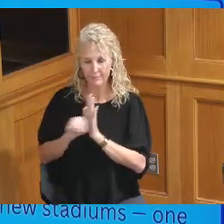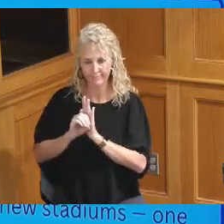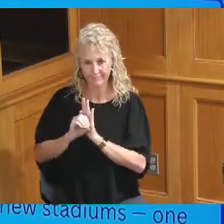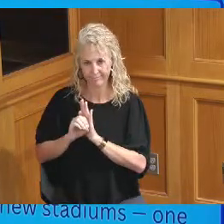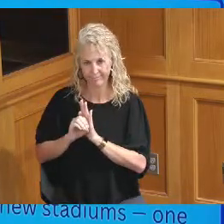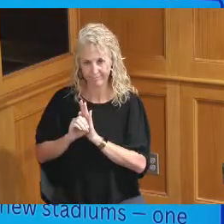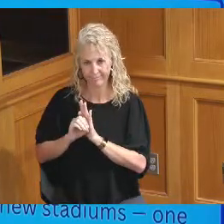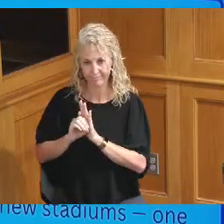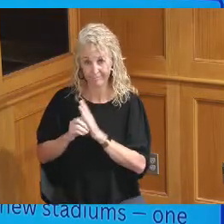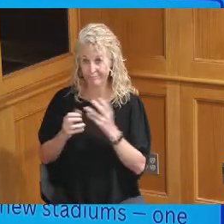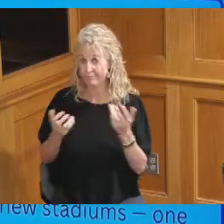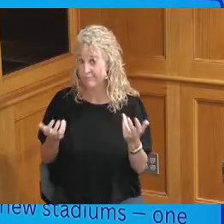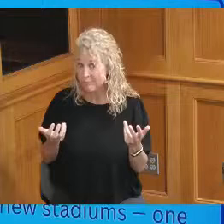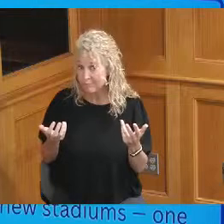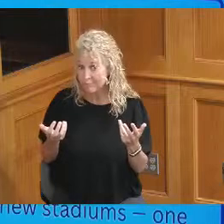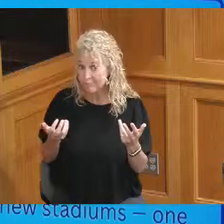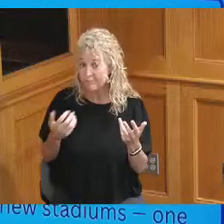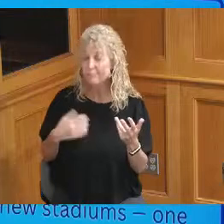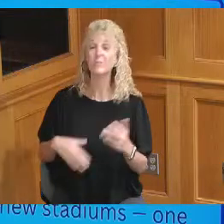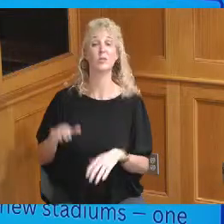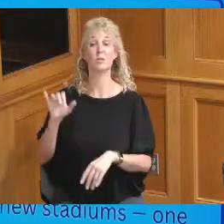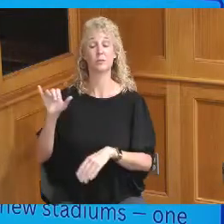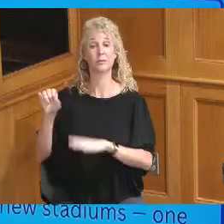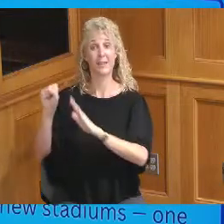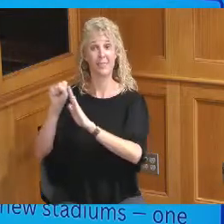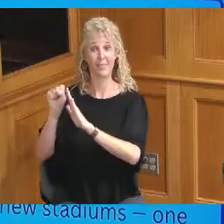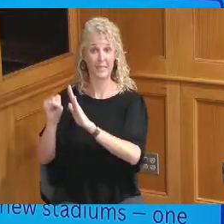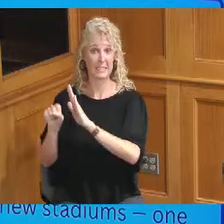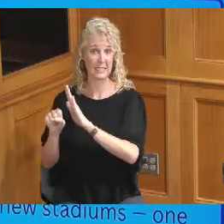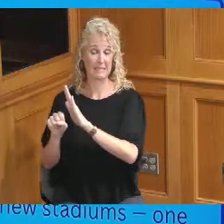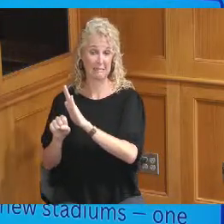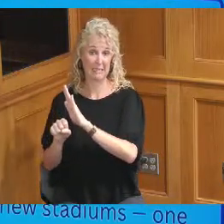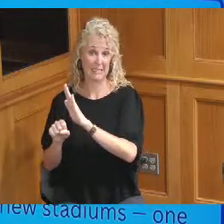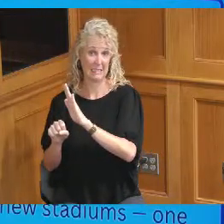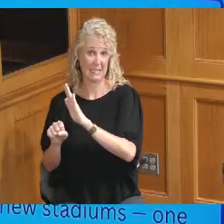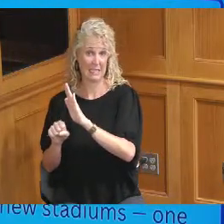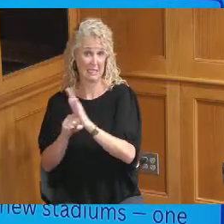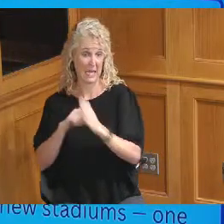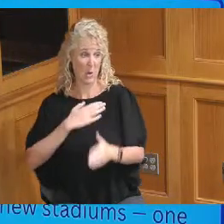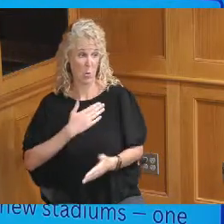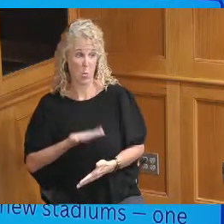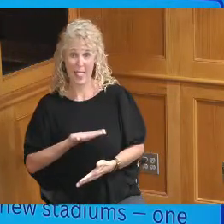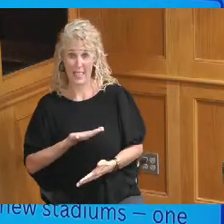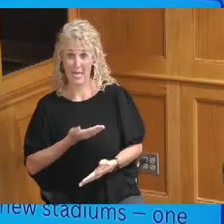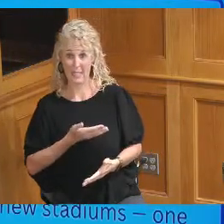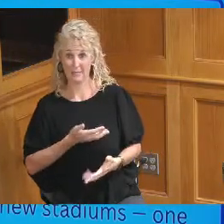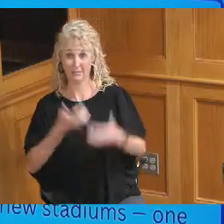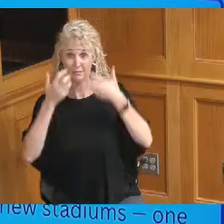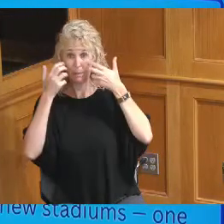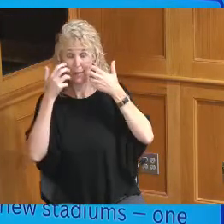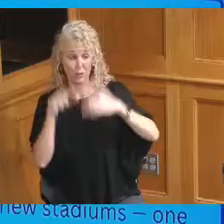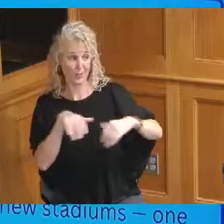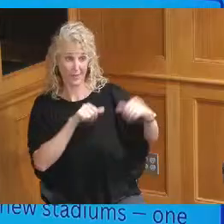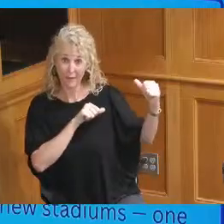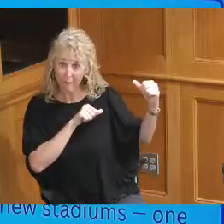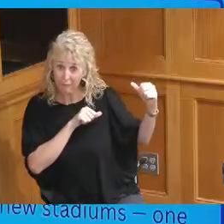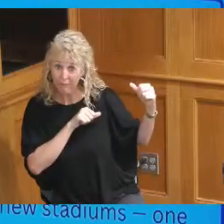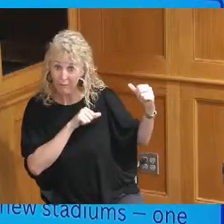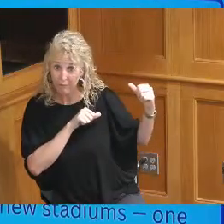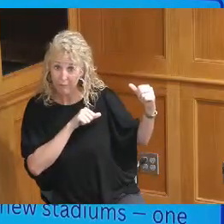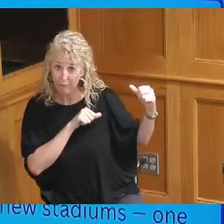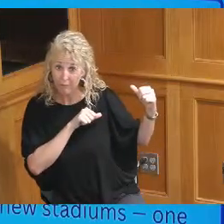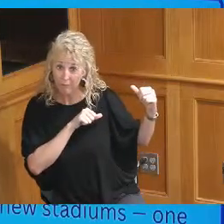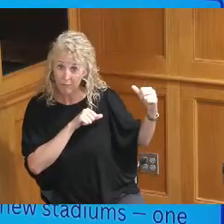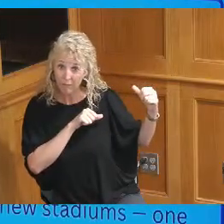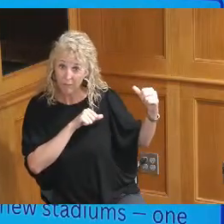We got 0. So the state was willing to let the Bengals leave the state. Then the Bengals had the city in there asking for